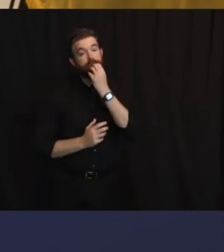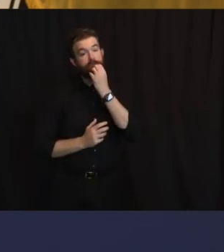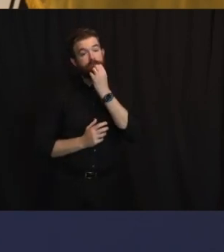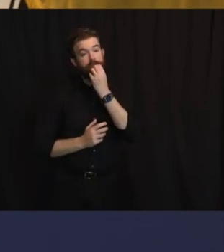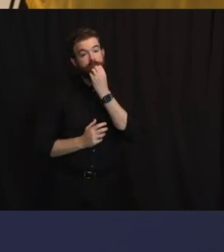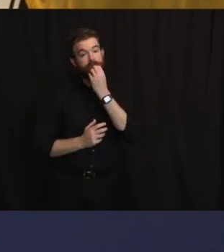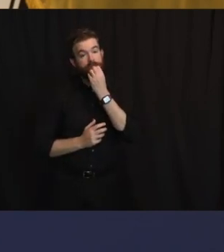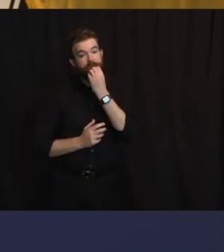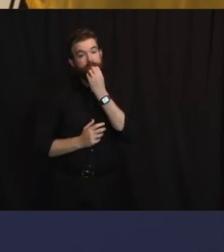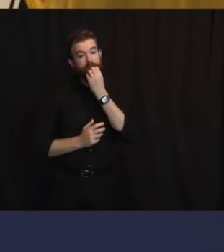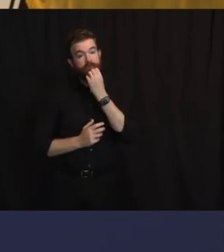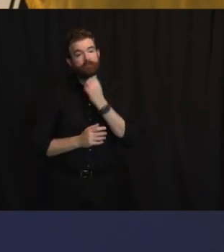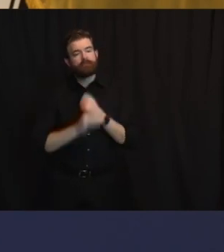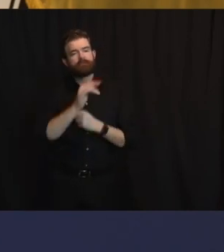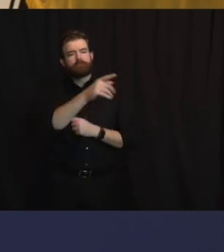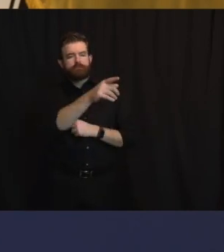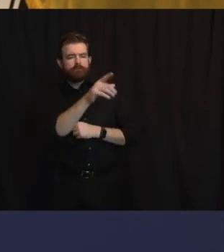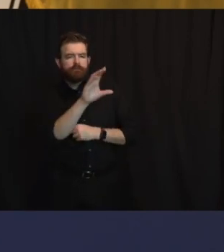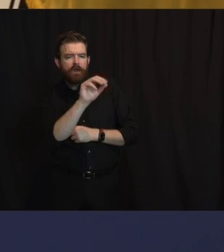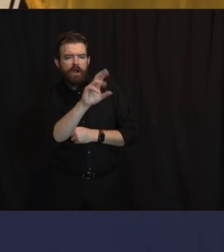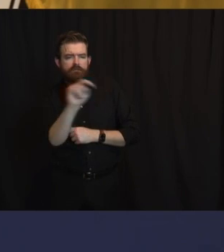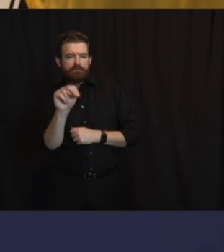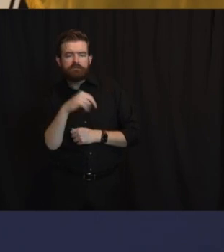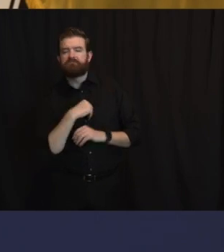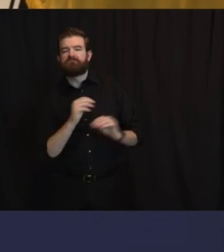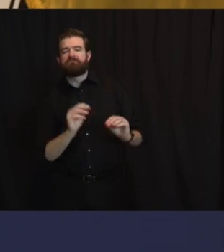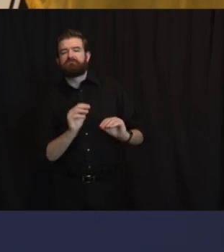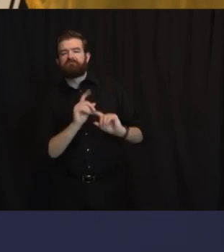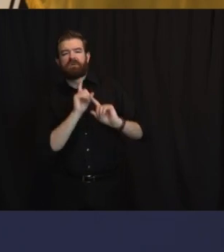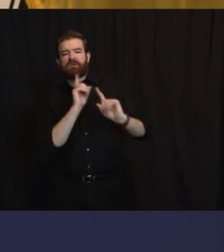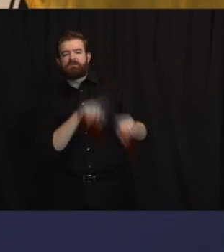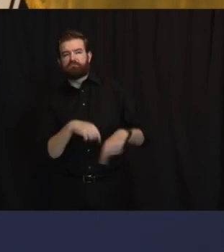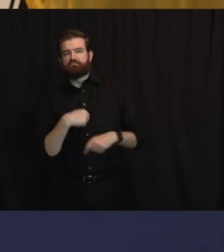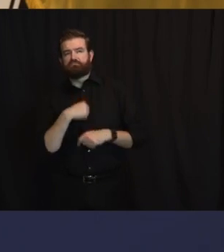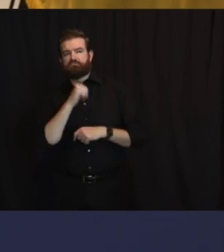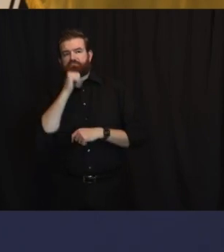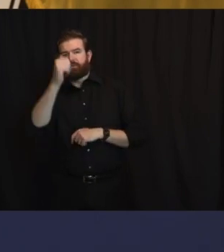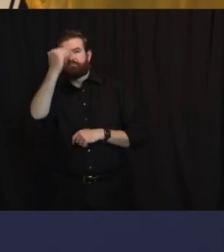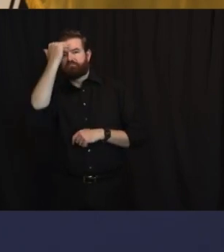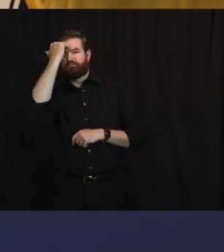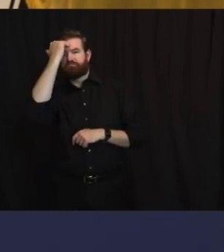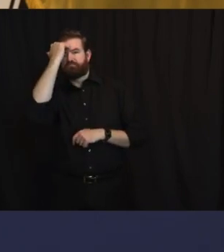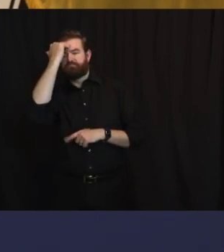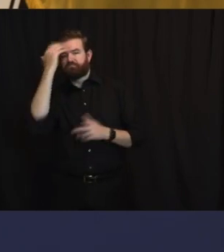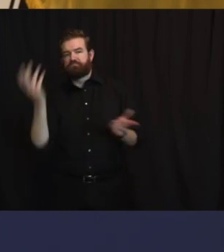Connecticut question you asked, and I know of no